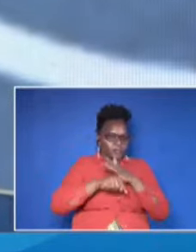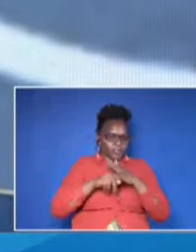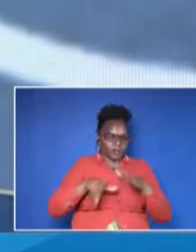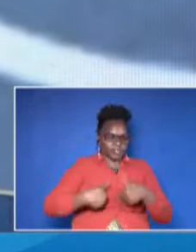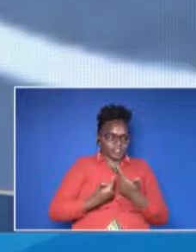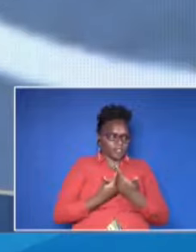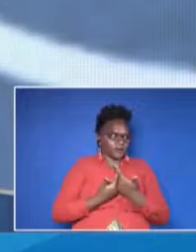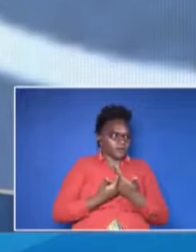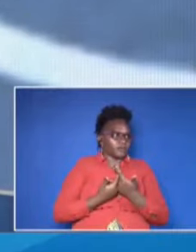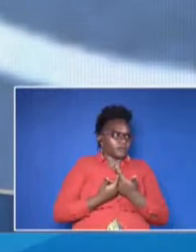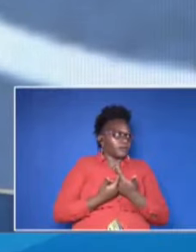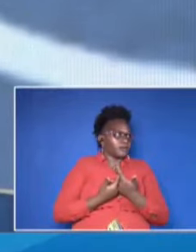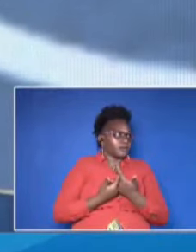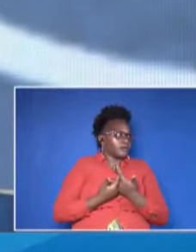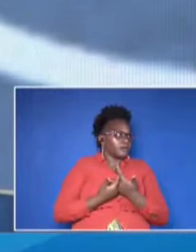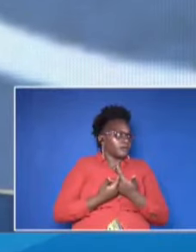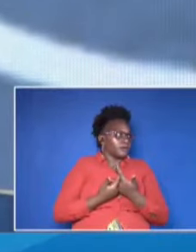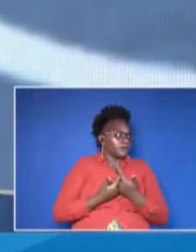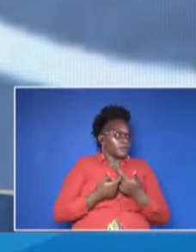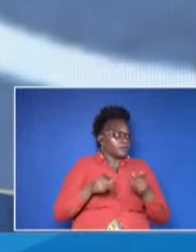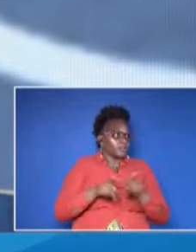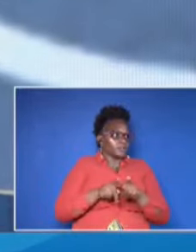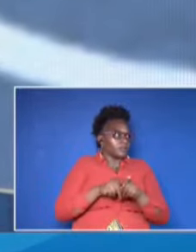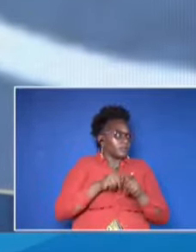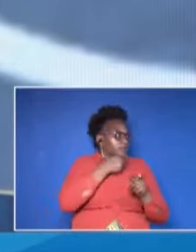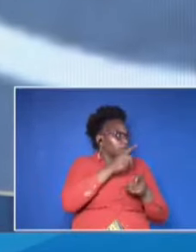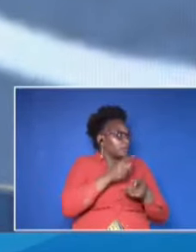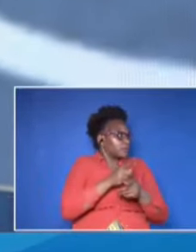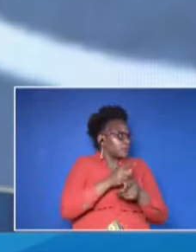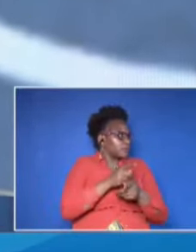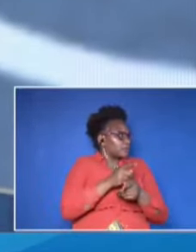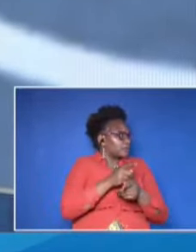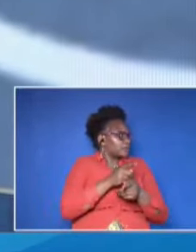true worship and reverence to